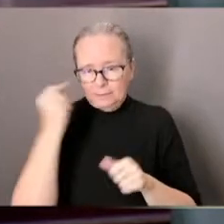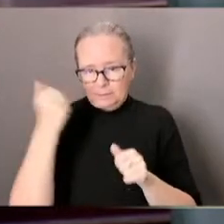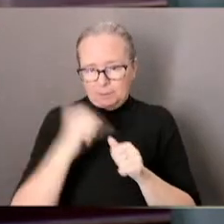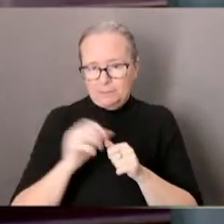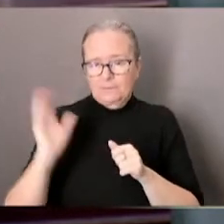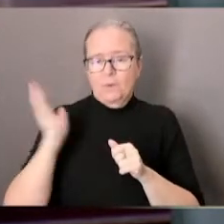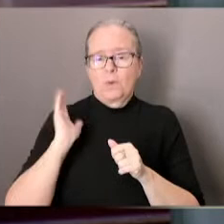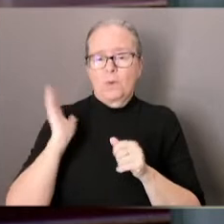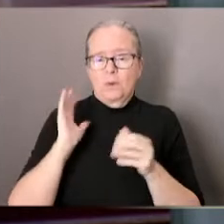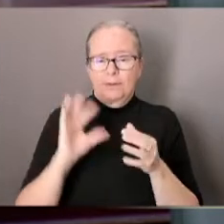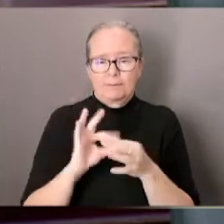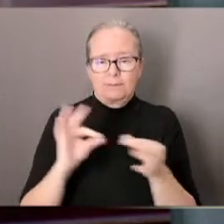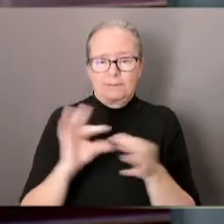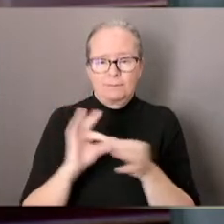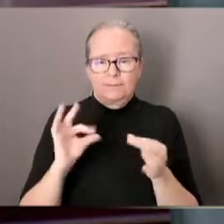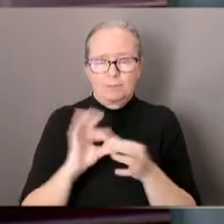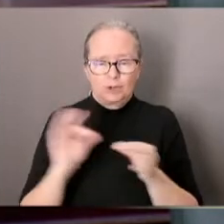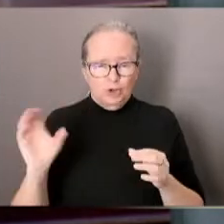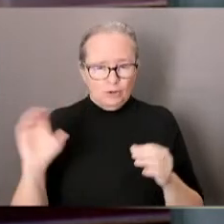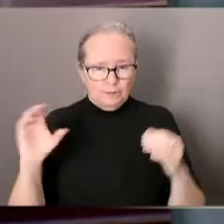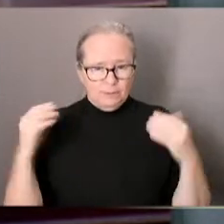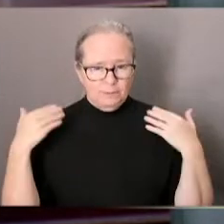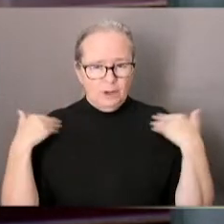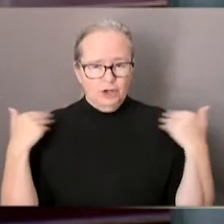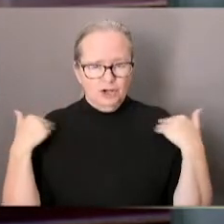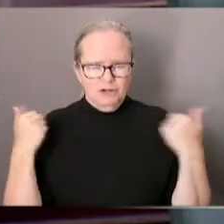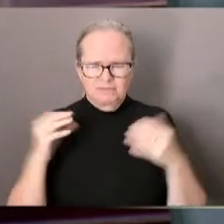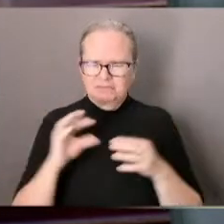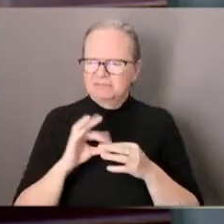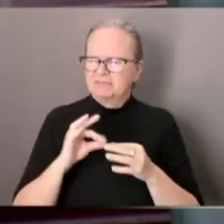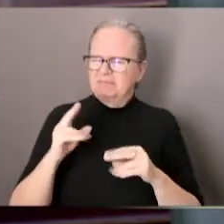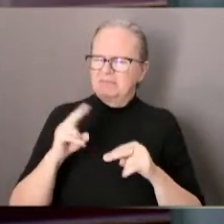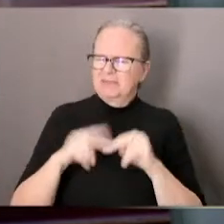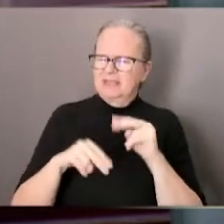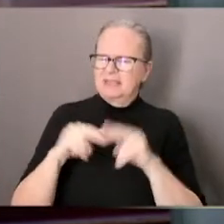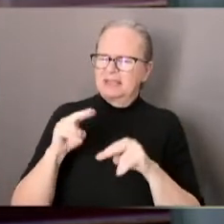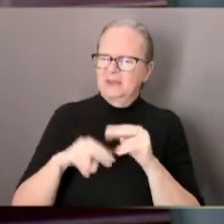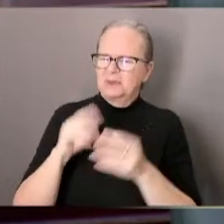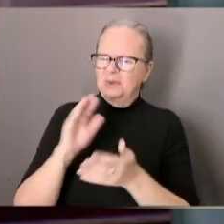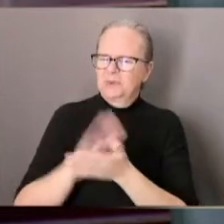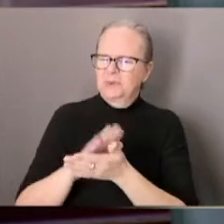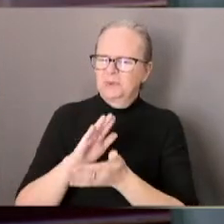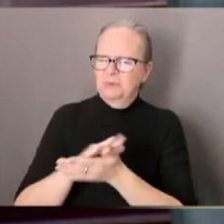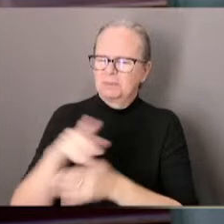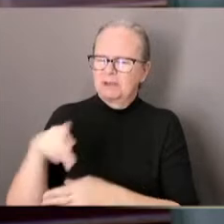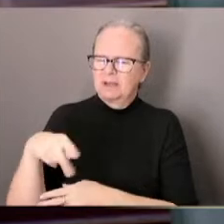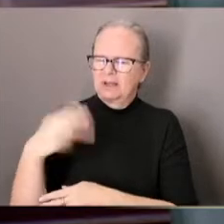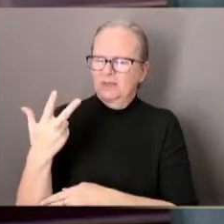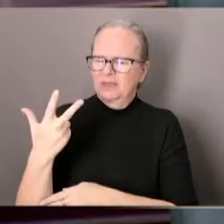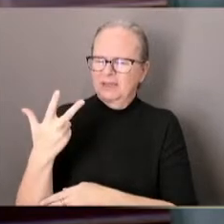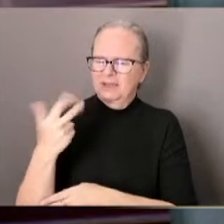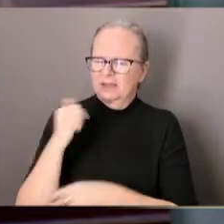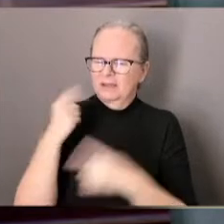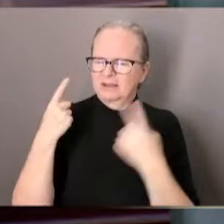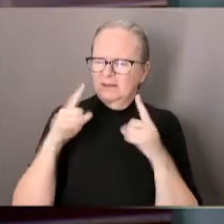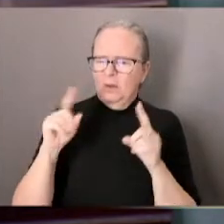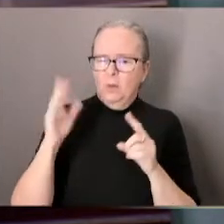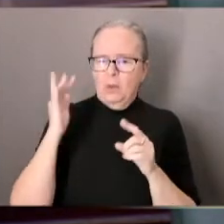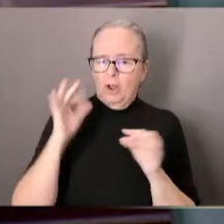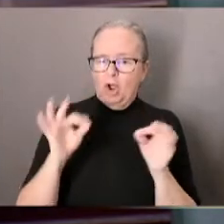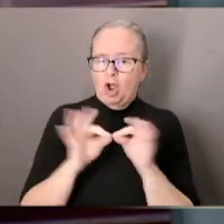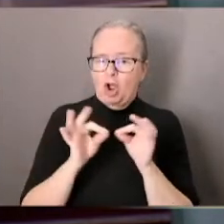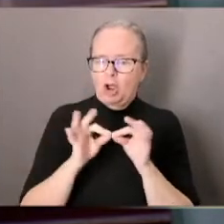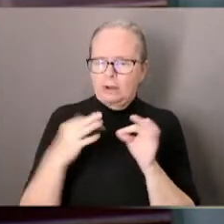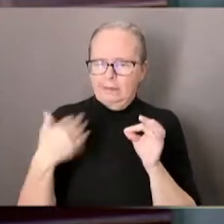down the approach for building schools in 2014 since it increased costs and caused huge delays can the premier tell us why her